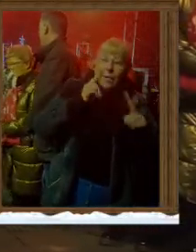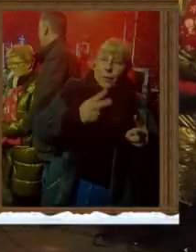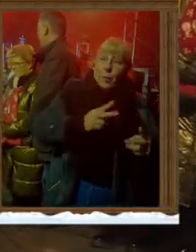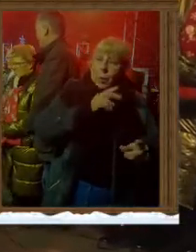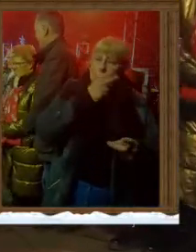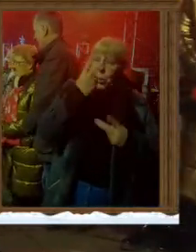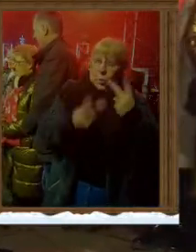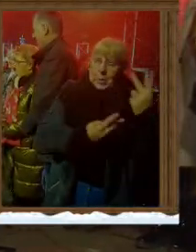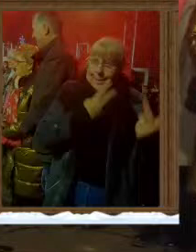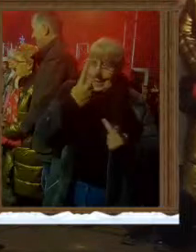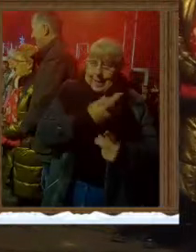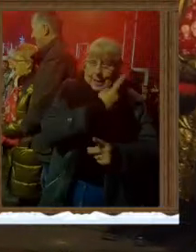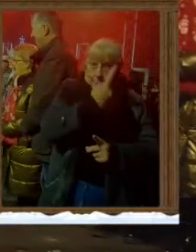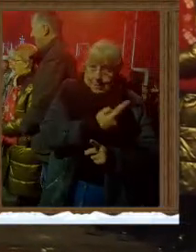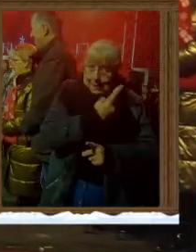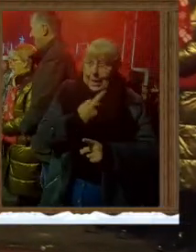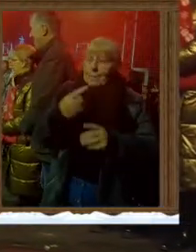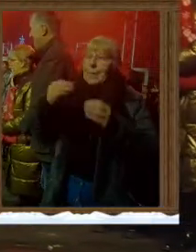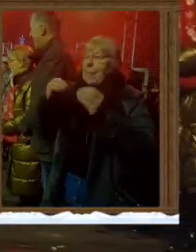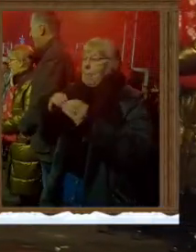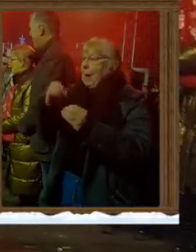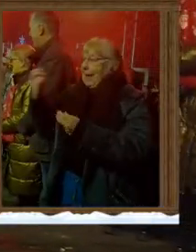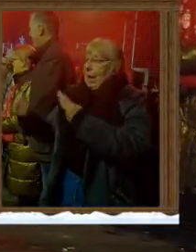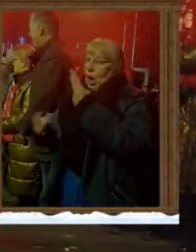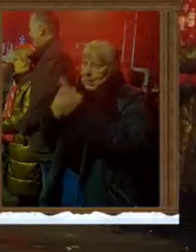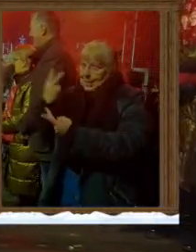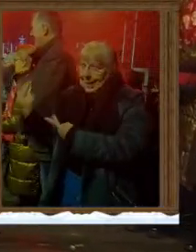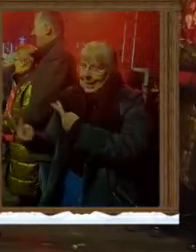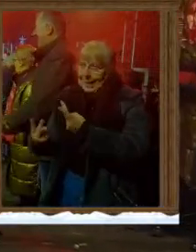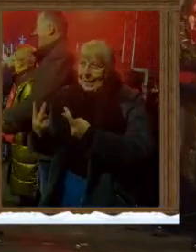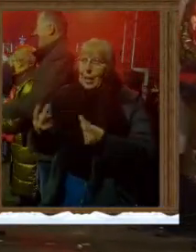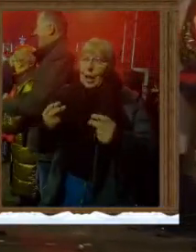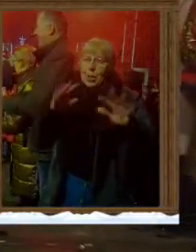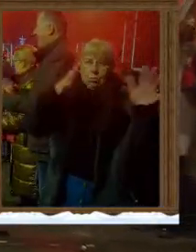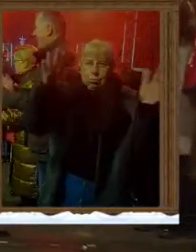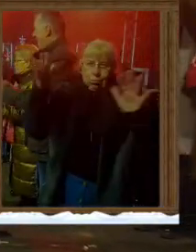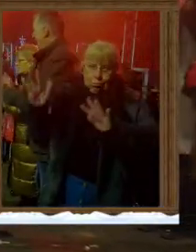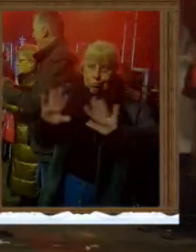have also Ballyclare next. So give them another big cheer there.